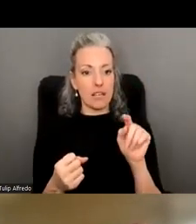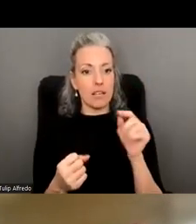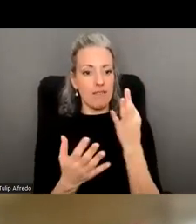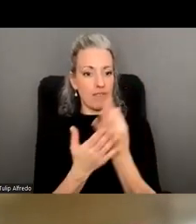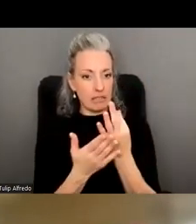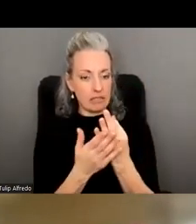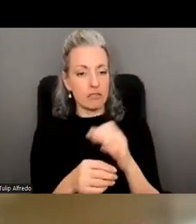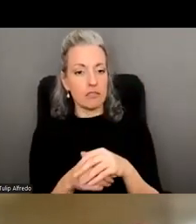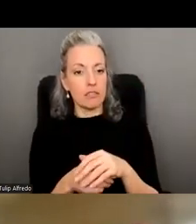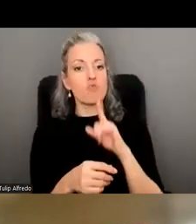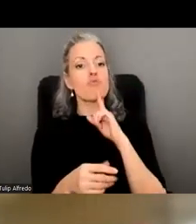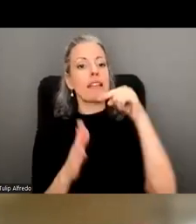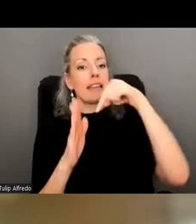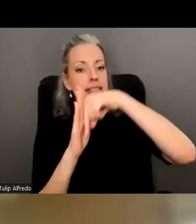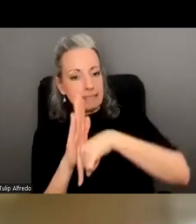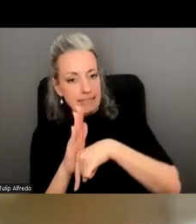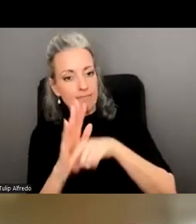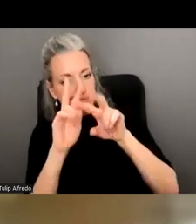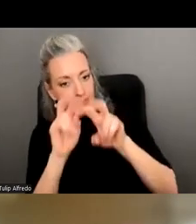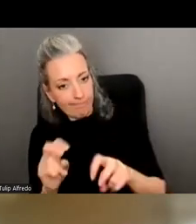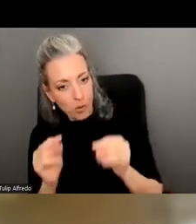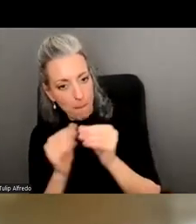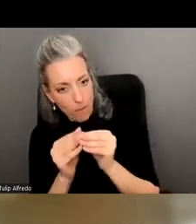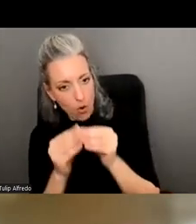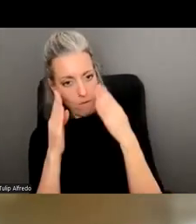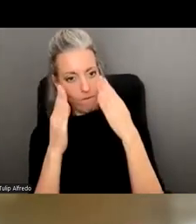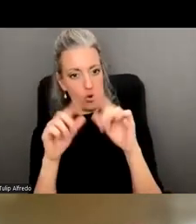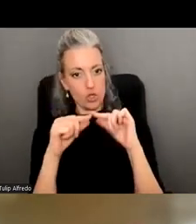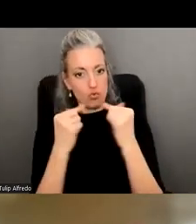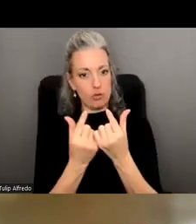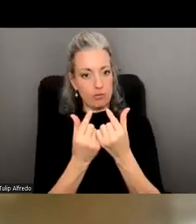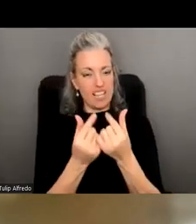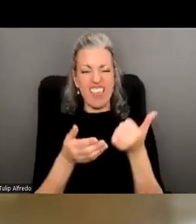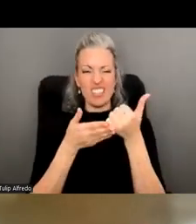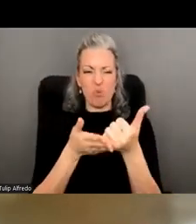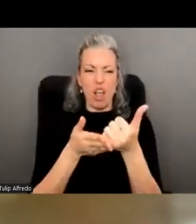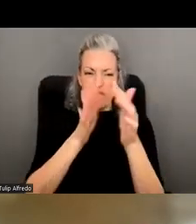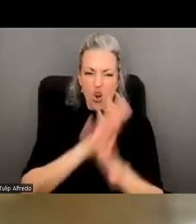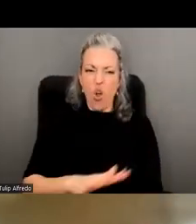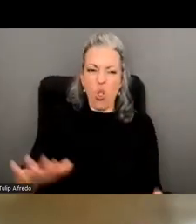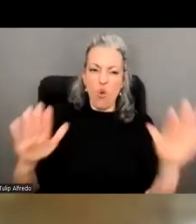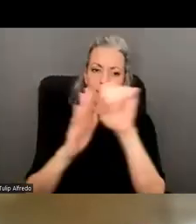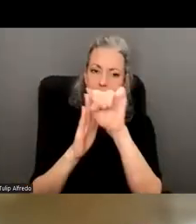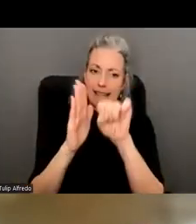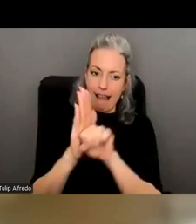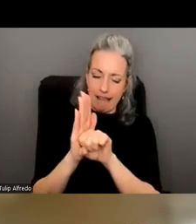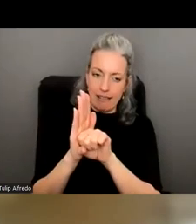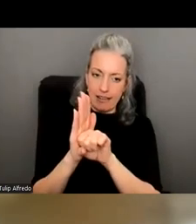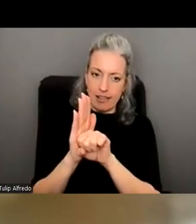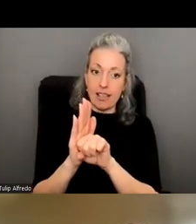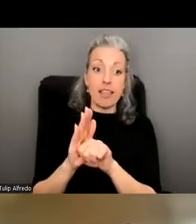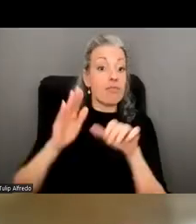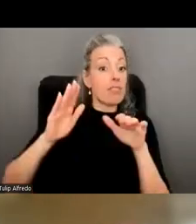in focus groups. And this will help us get to all areas of the state, really look at population subgroups that have not